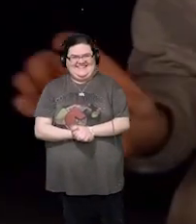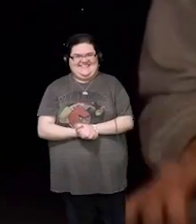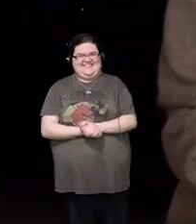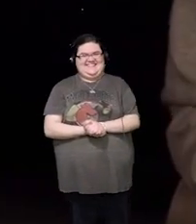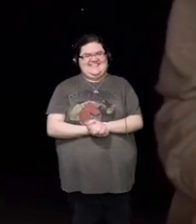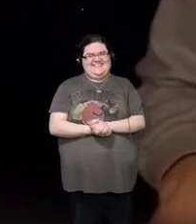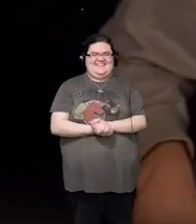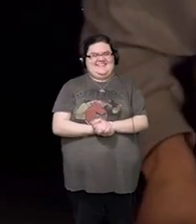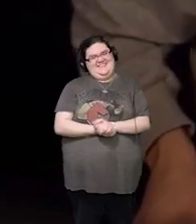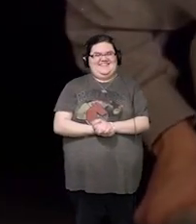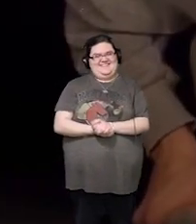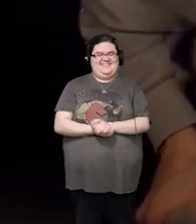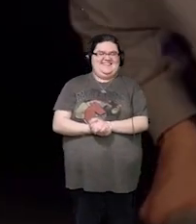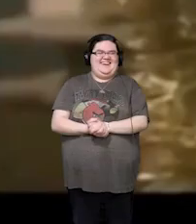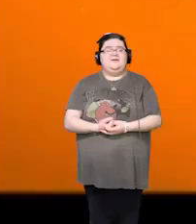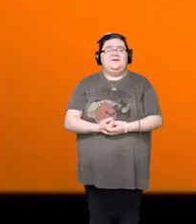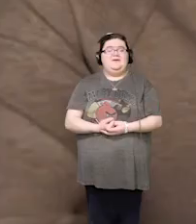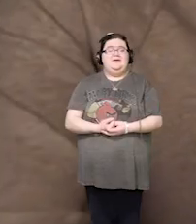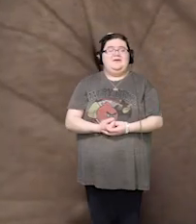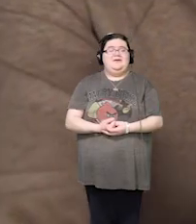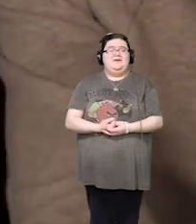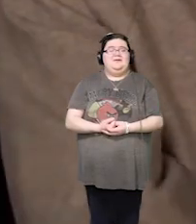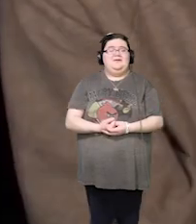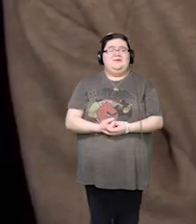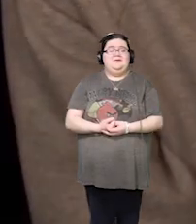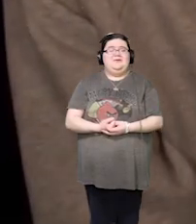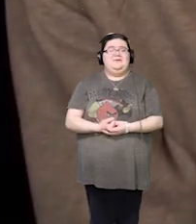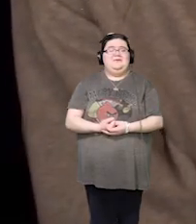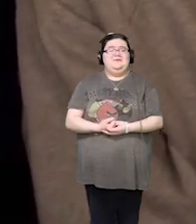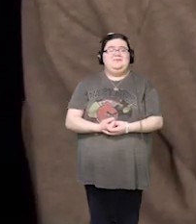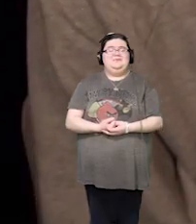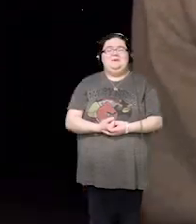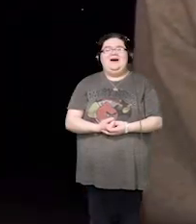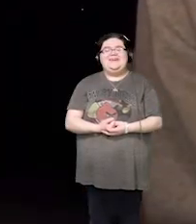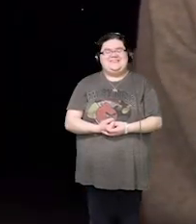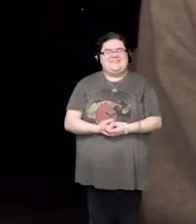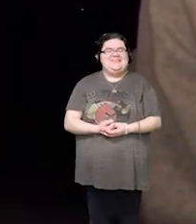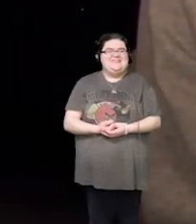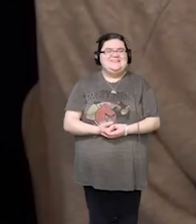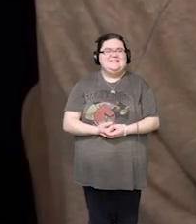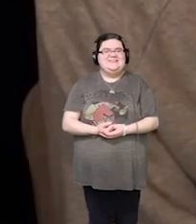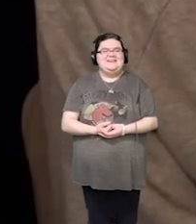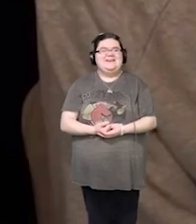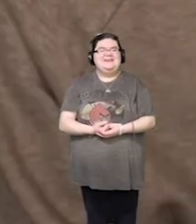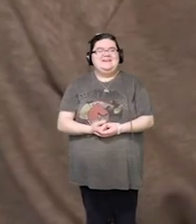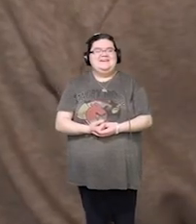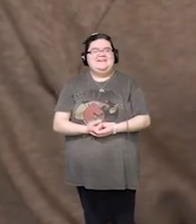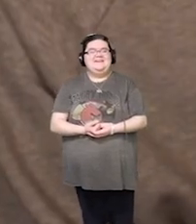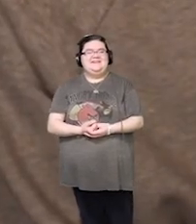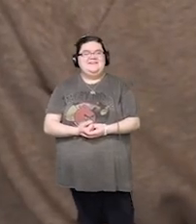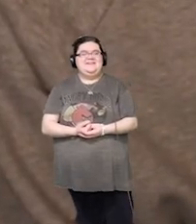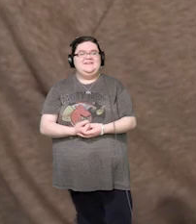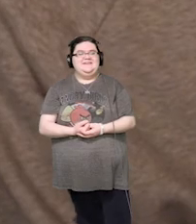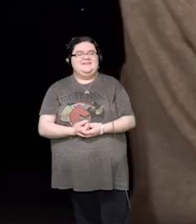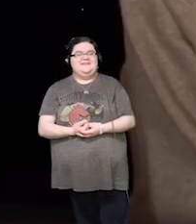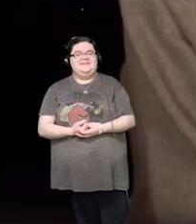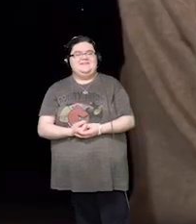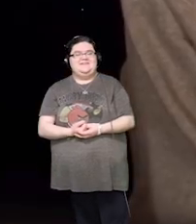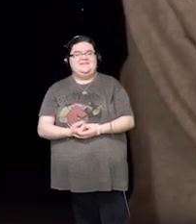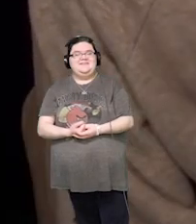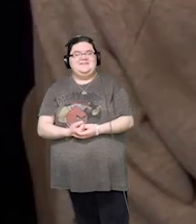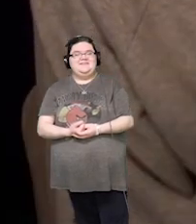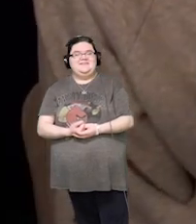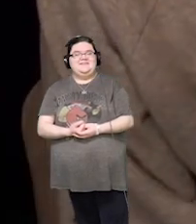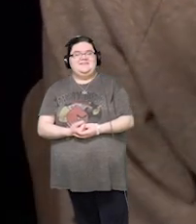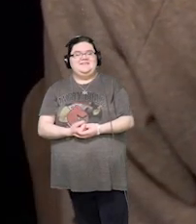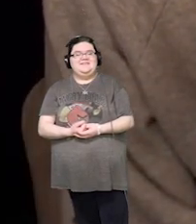Well, you can stick to your shit smell then. That was good. That was a very good advert. Good. Sorry for the blurring. I mean, already forgotten the website. It was funny